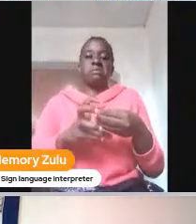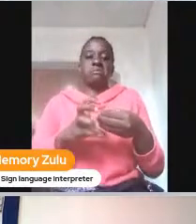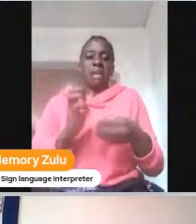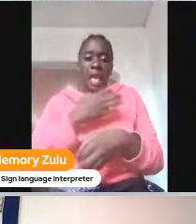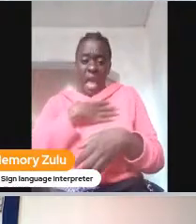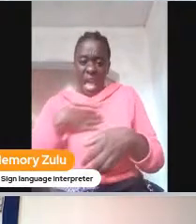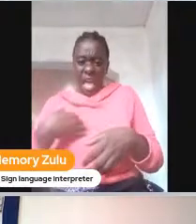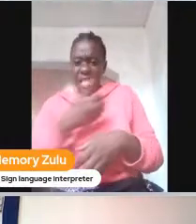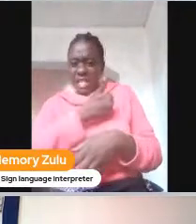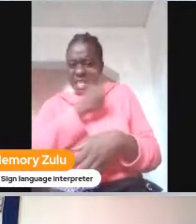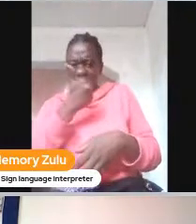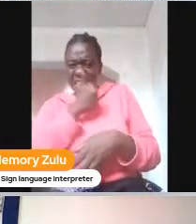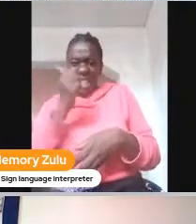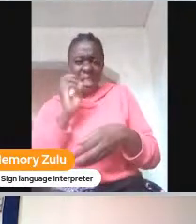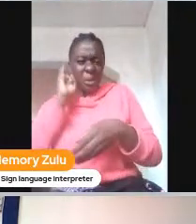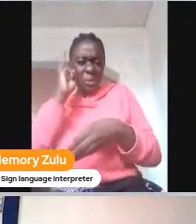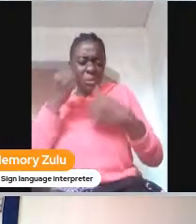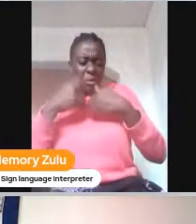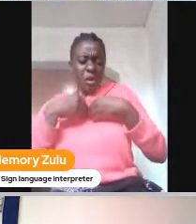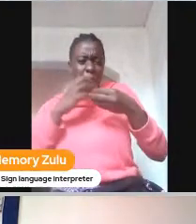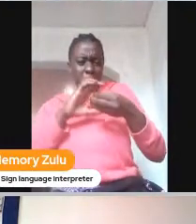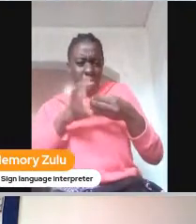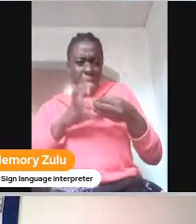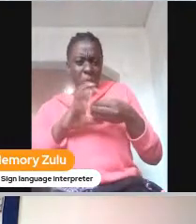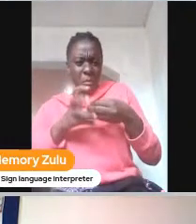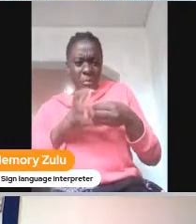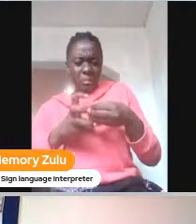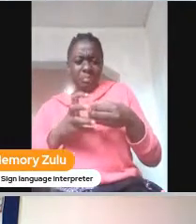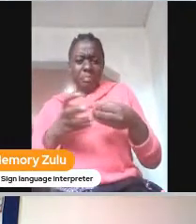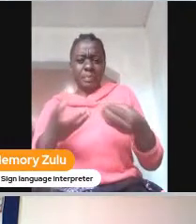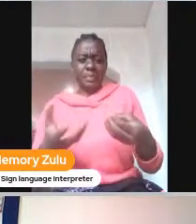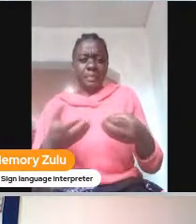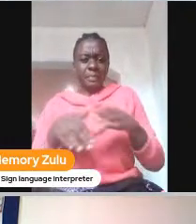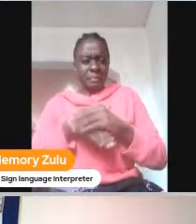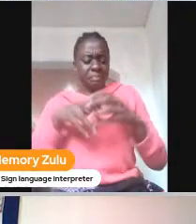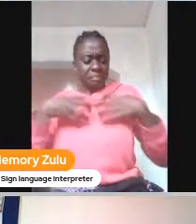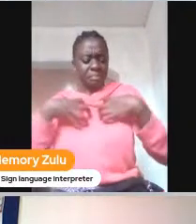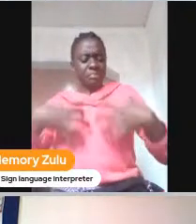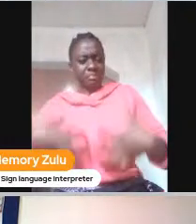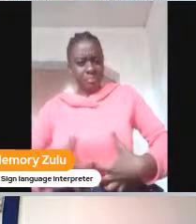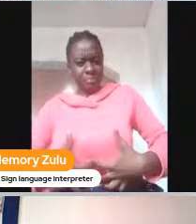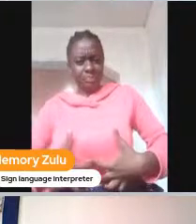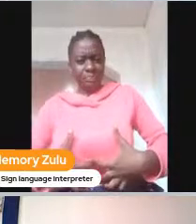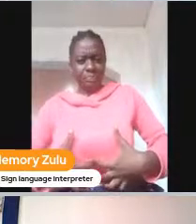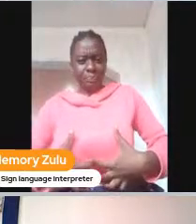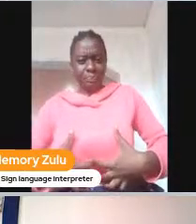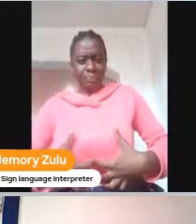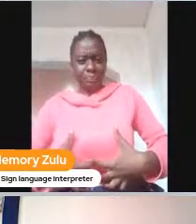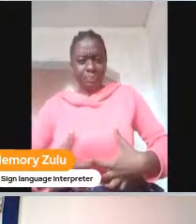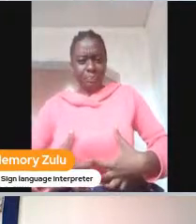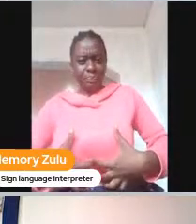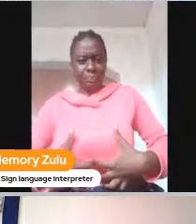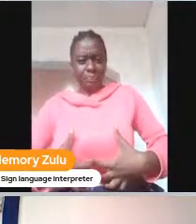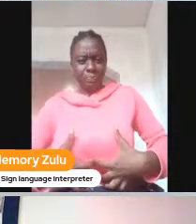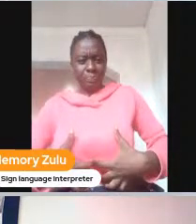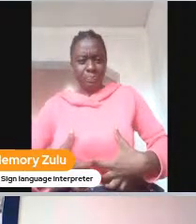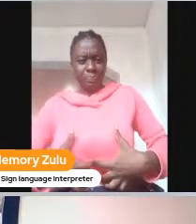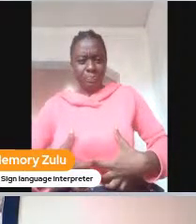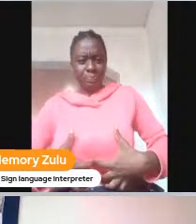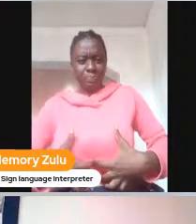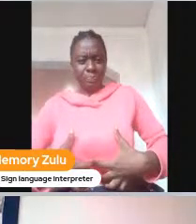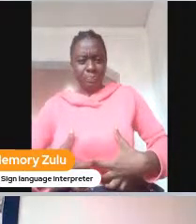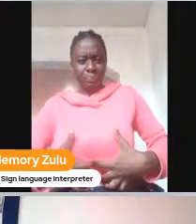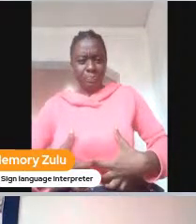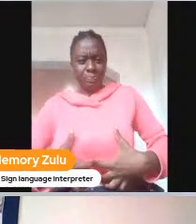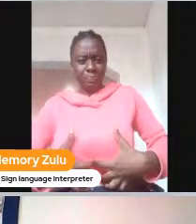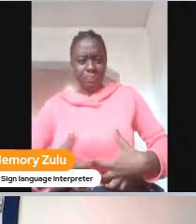disorientation. Someone may even, when it comes to the women who are pregnant, if they don't show signs but